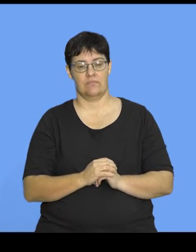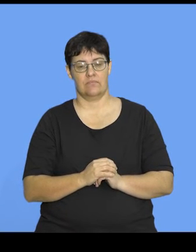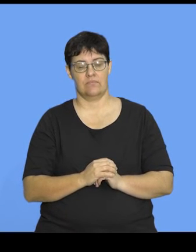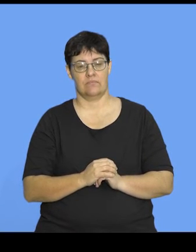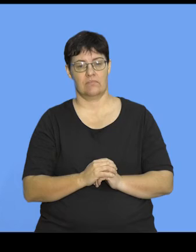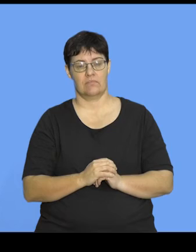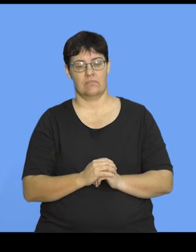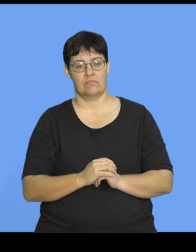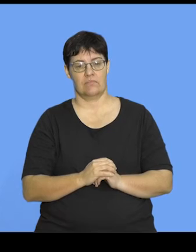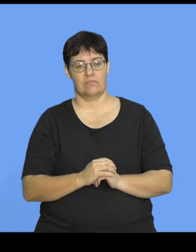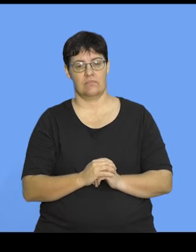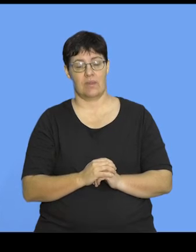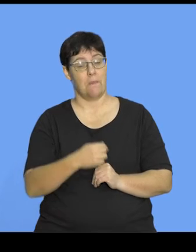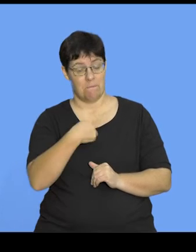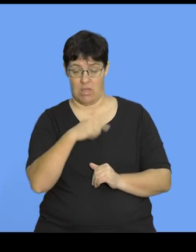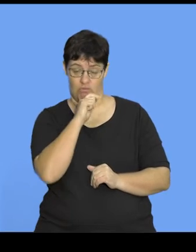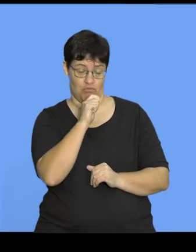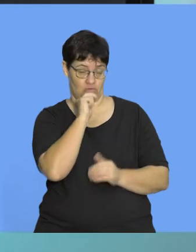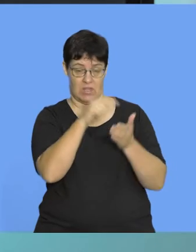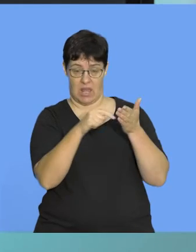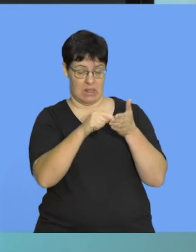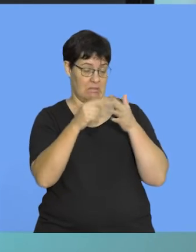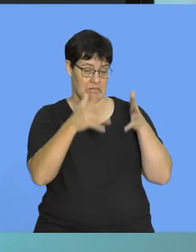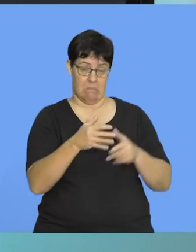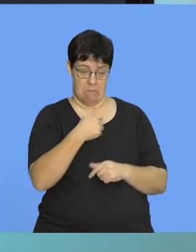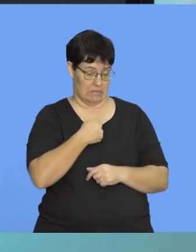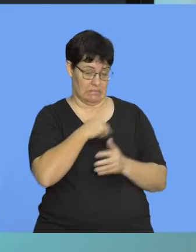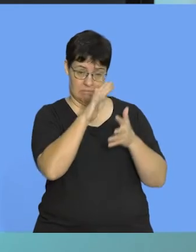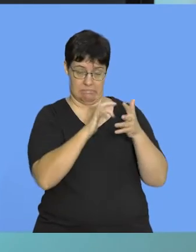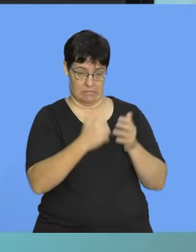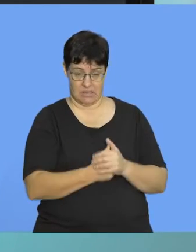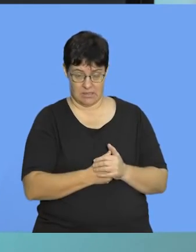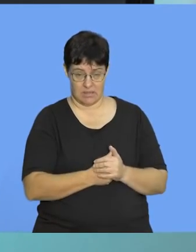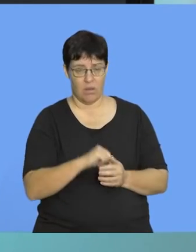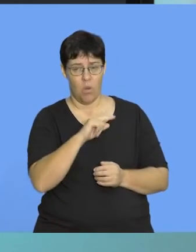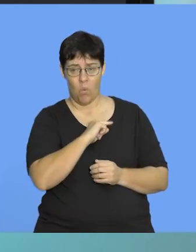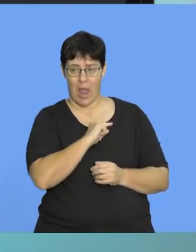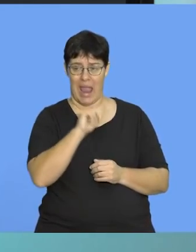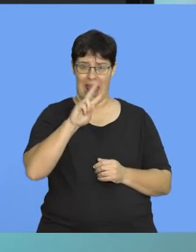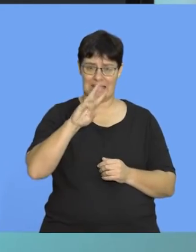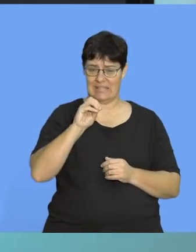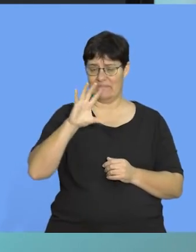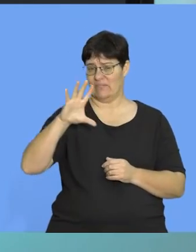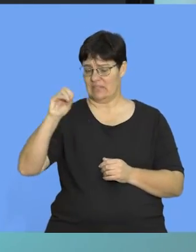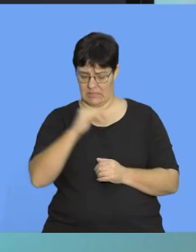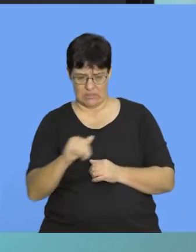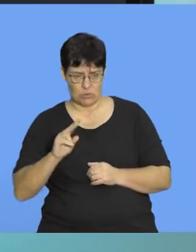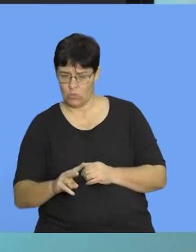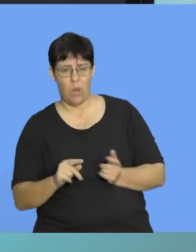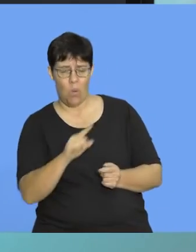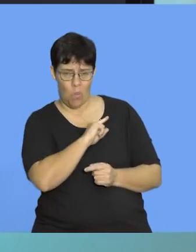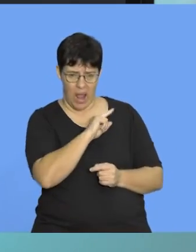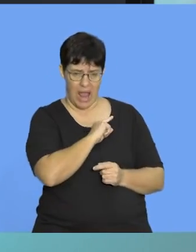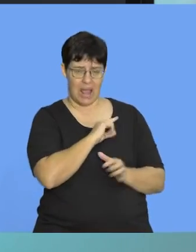I absolutely have to use a calculator for this one. Not because of the 80 and the 50 and the 2, but because of